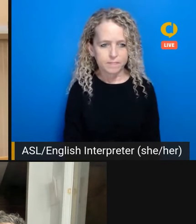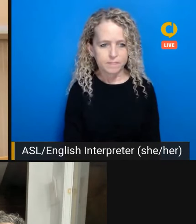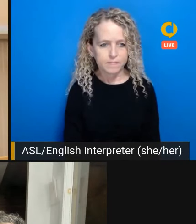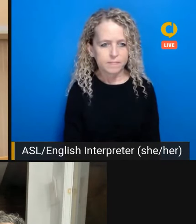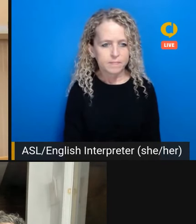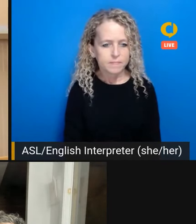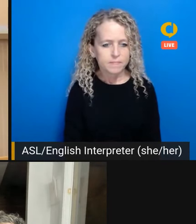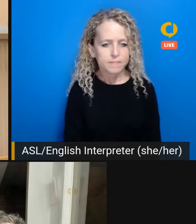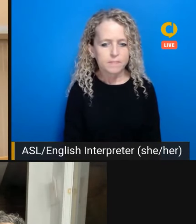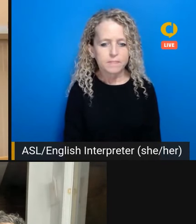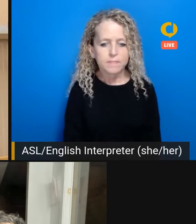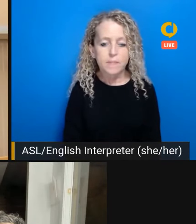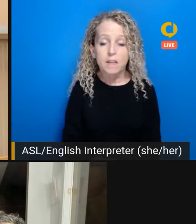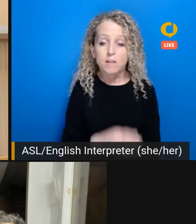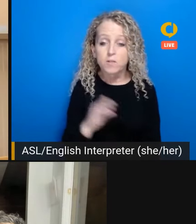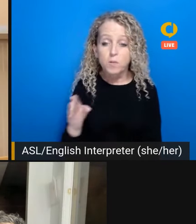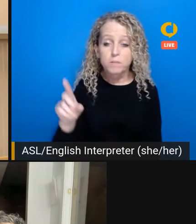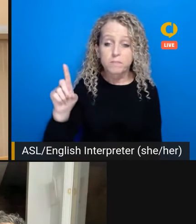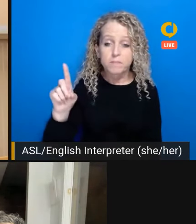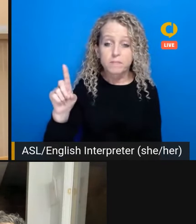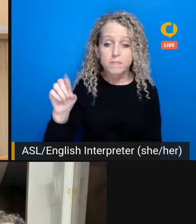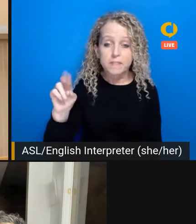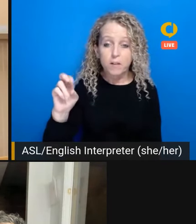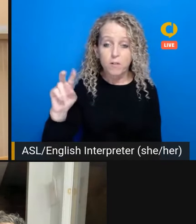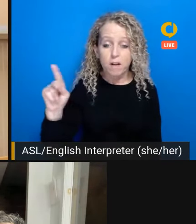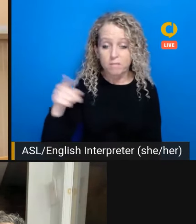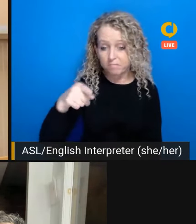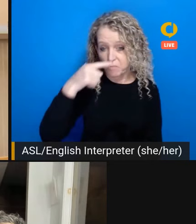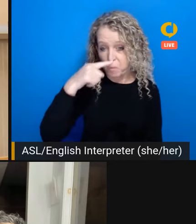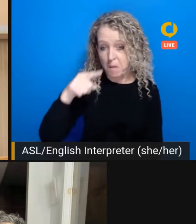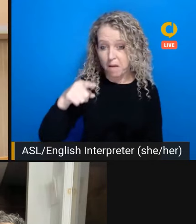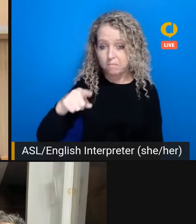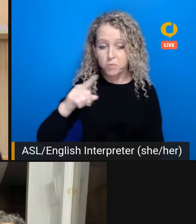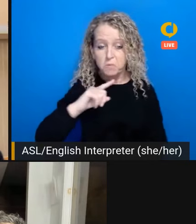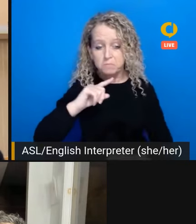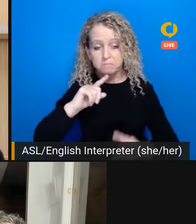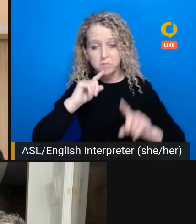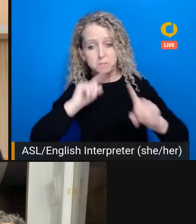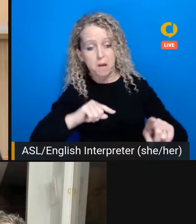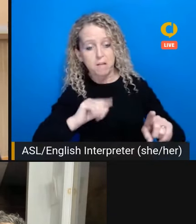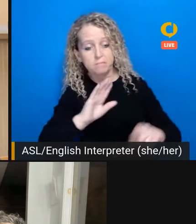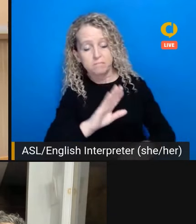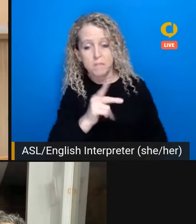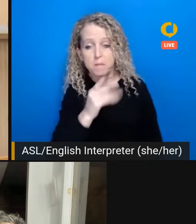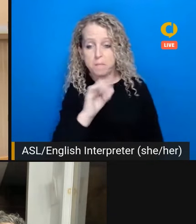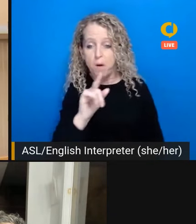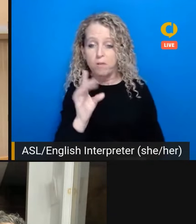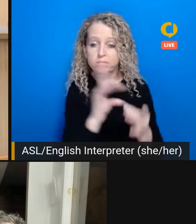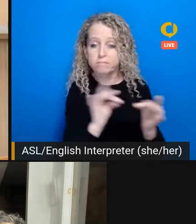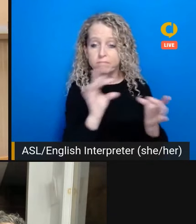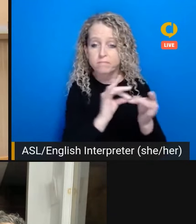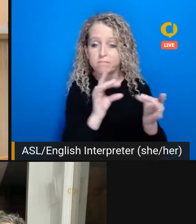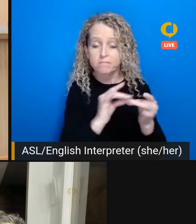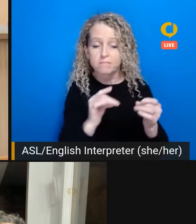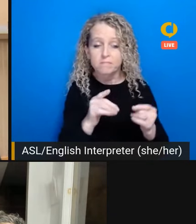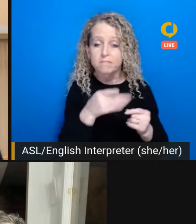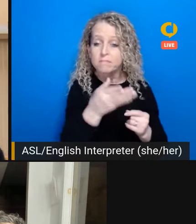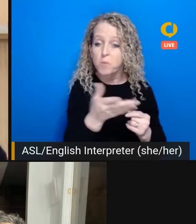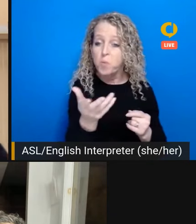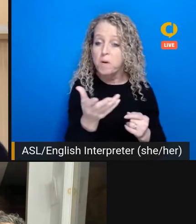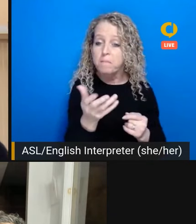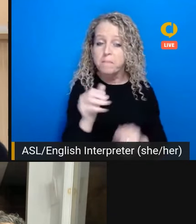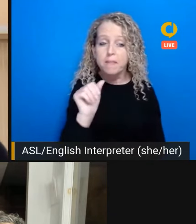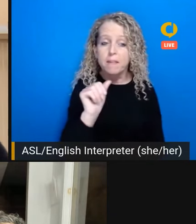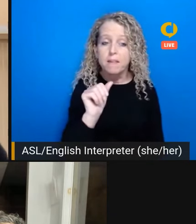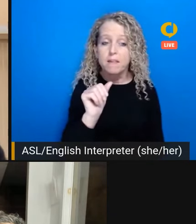that idea, Derek, you know, that that Paul brought up of AI sort of causing this it